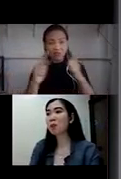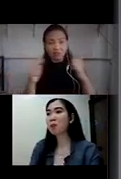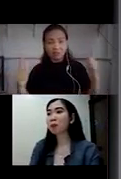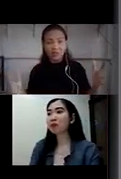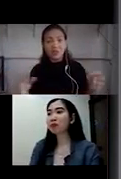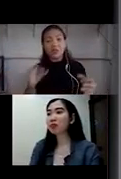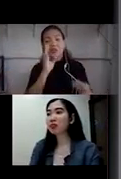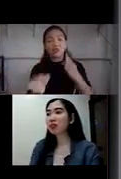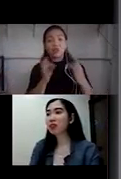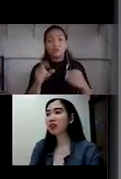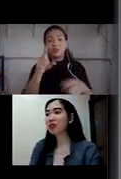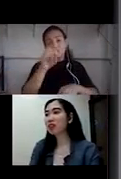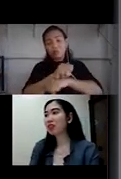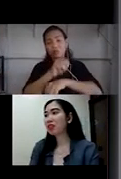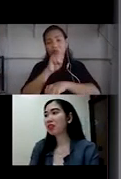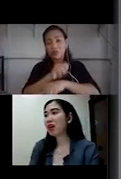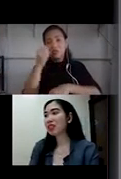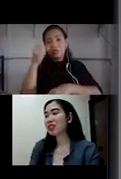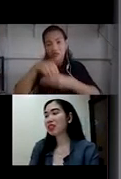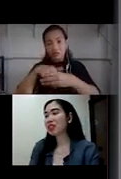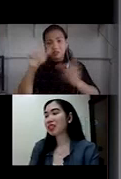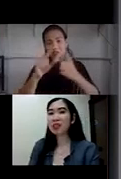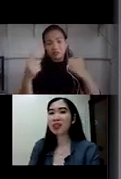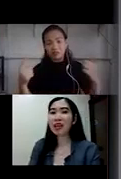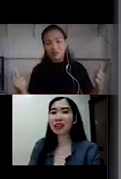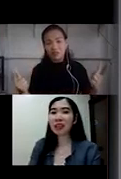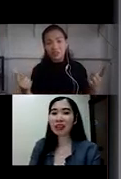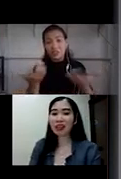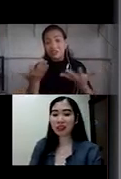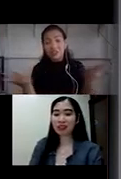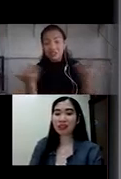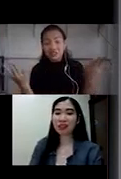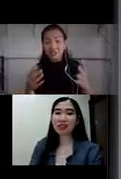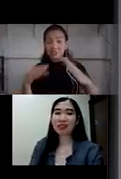nagtatrabaho. And asan yung customer natin?